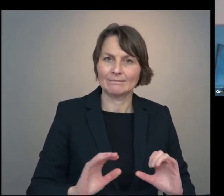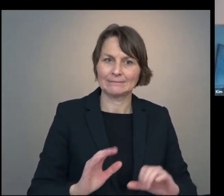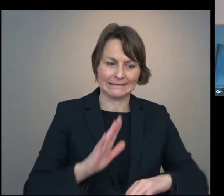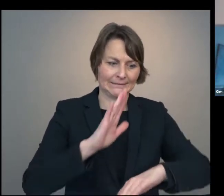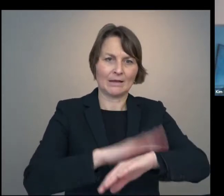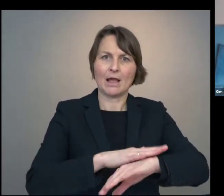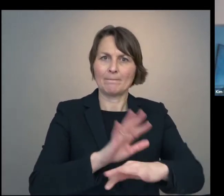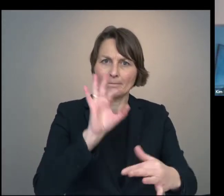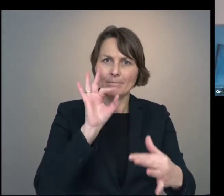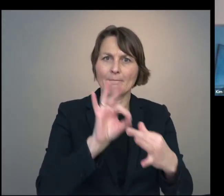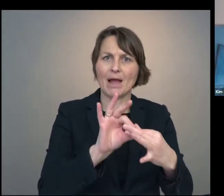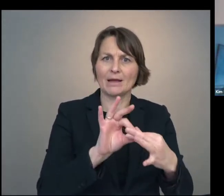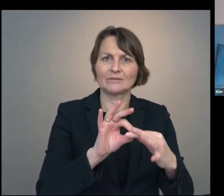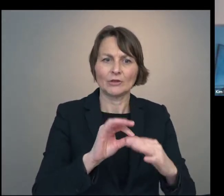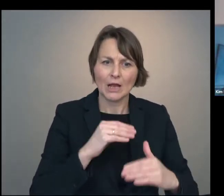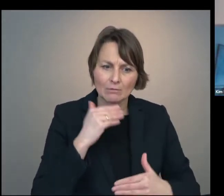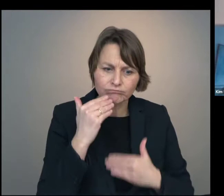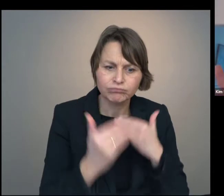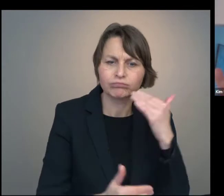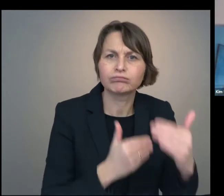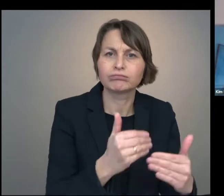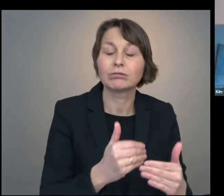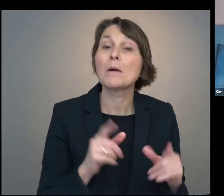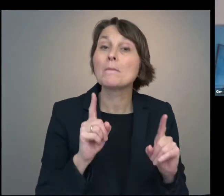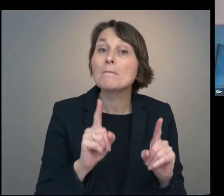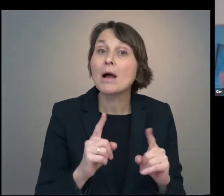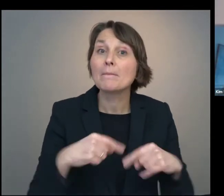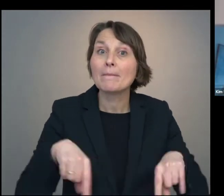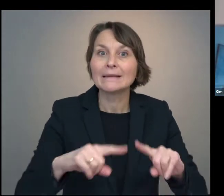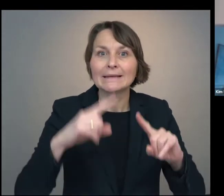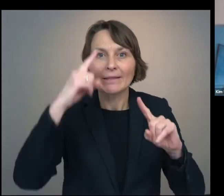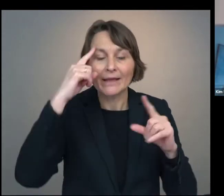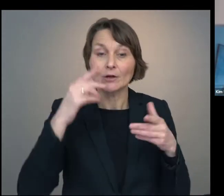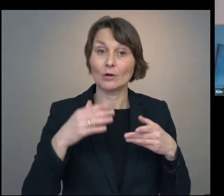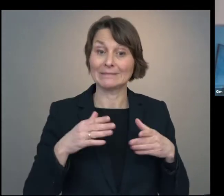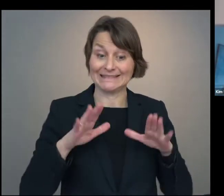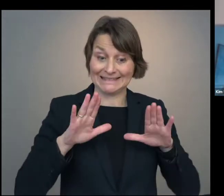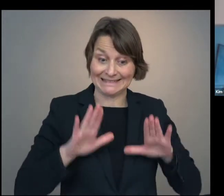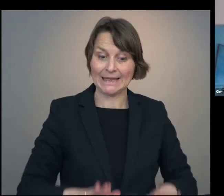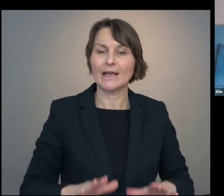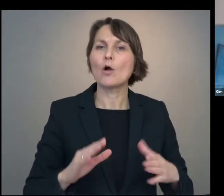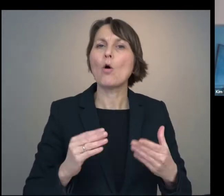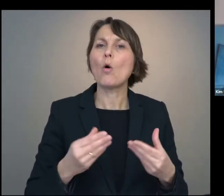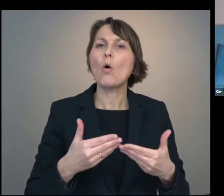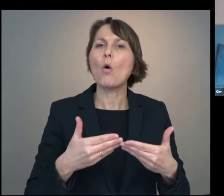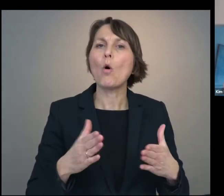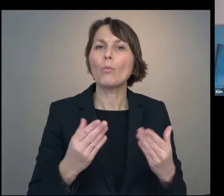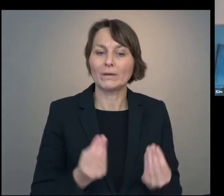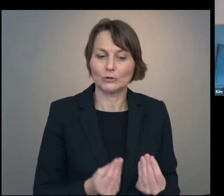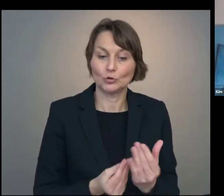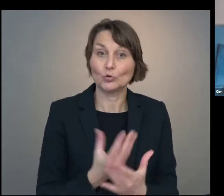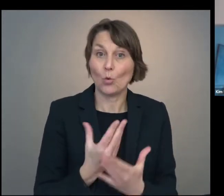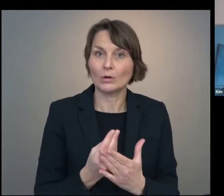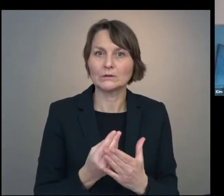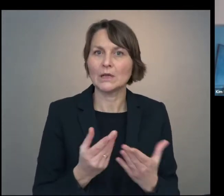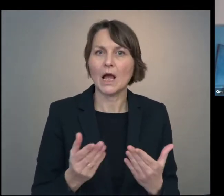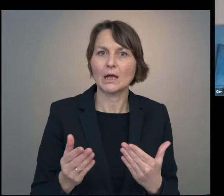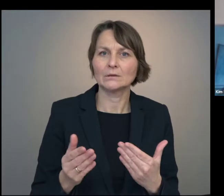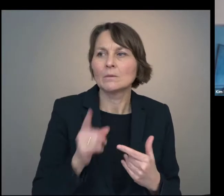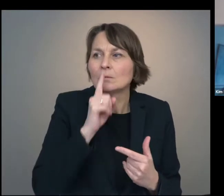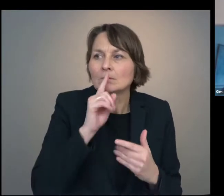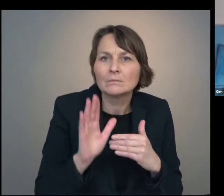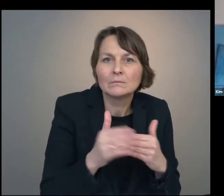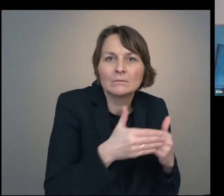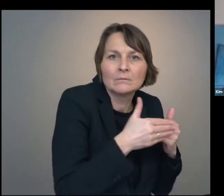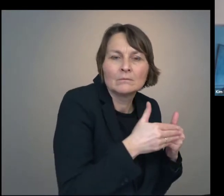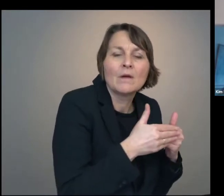relevant. We need to make sure, as we are open source and we intend to remain open source forever and ever, we